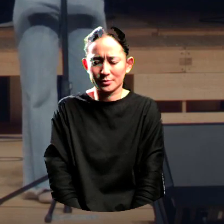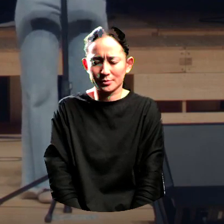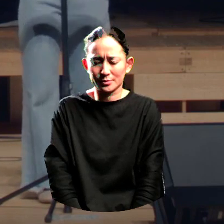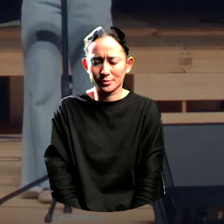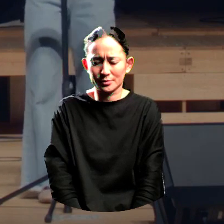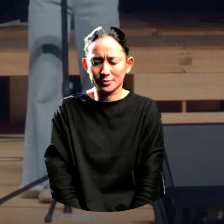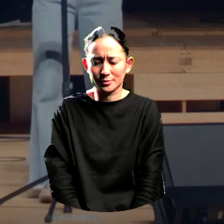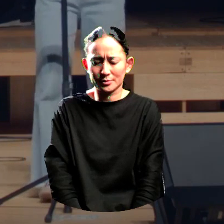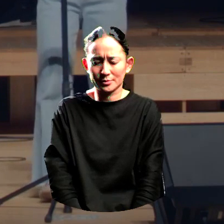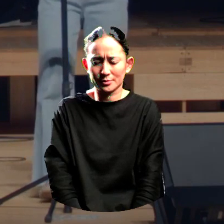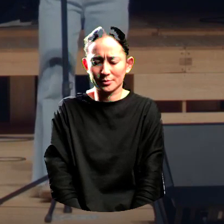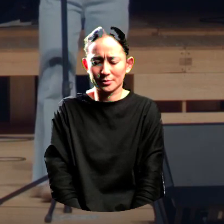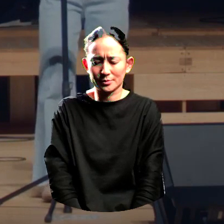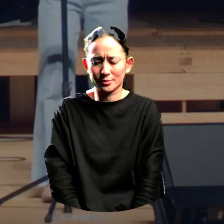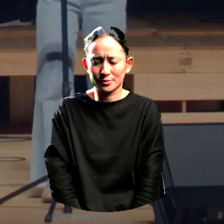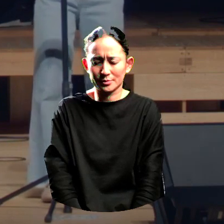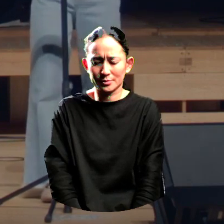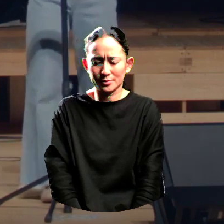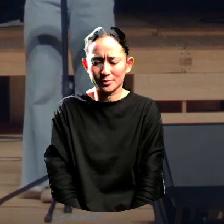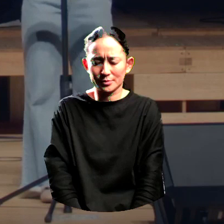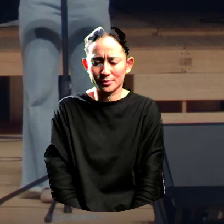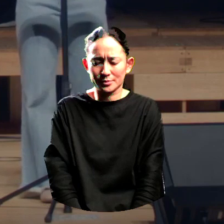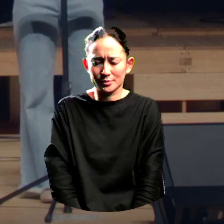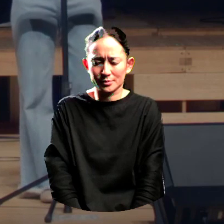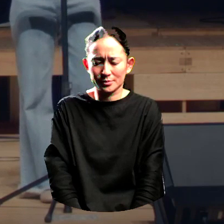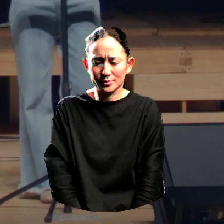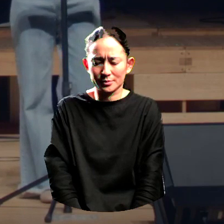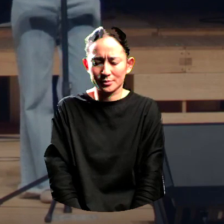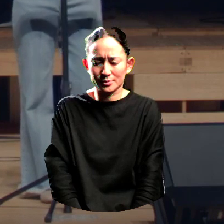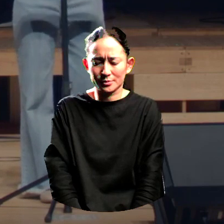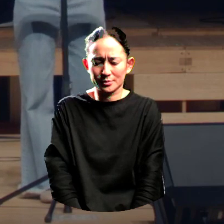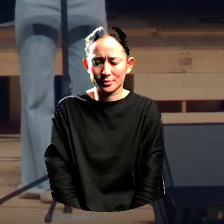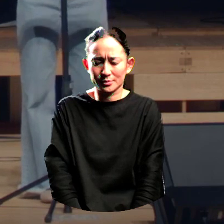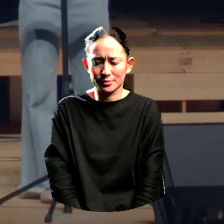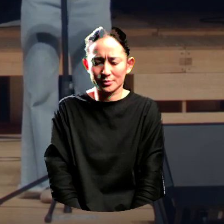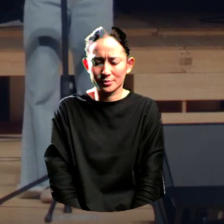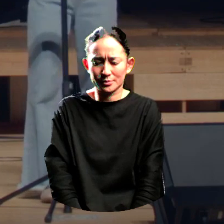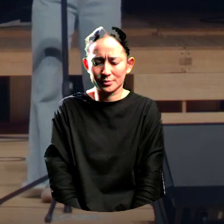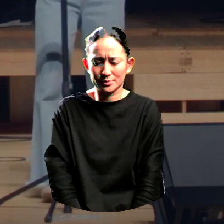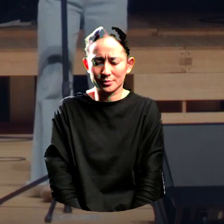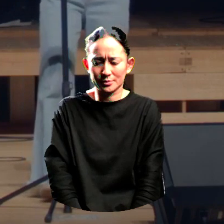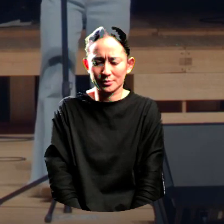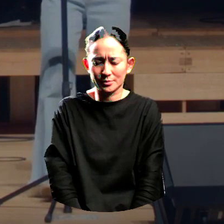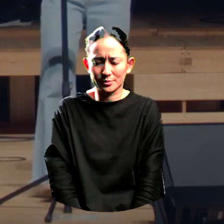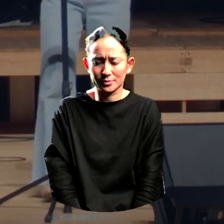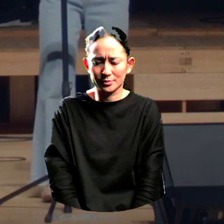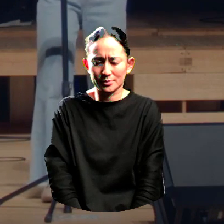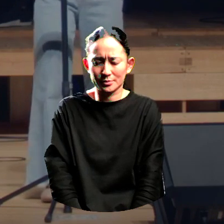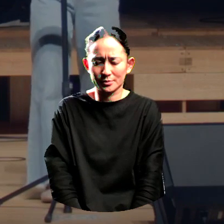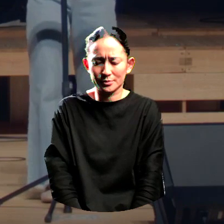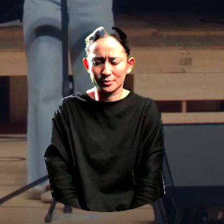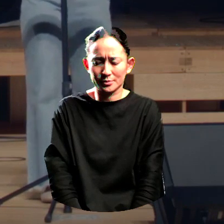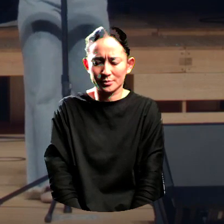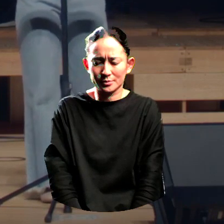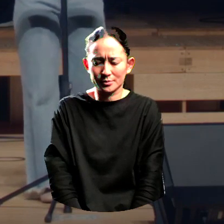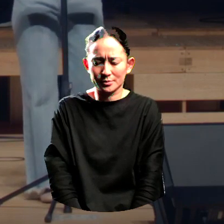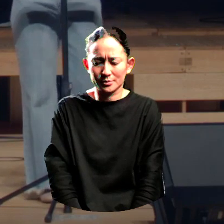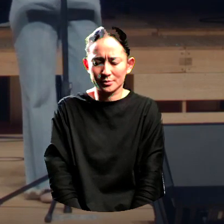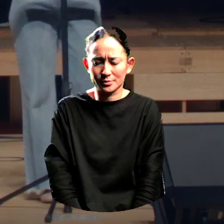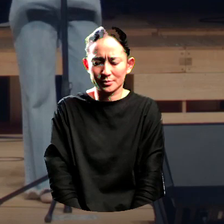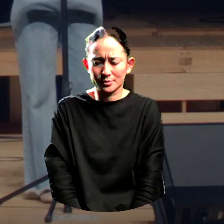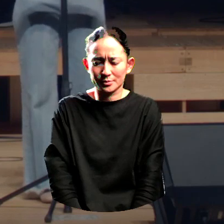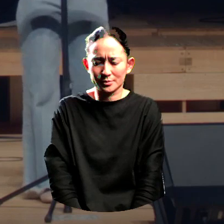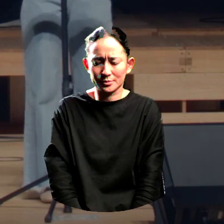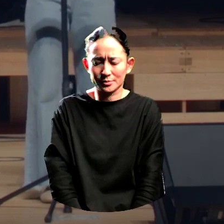make it more like yours. And now I say this so everyone hears, so you can hear me, and I can